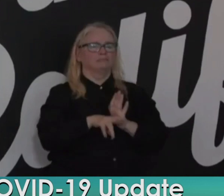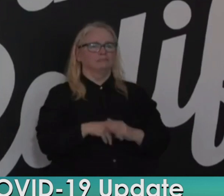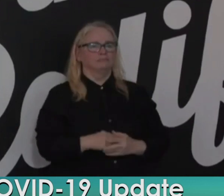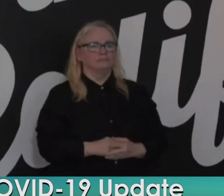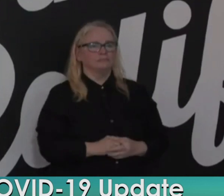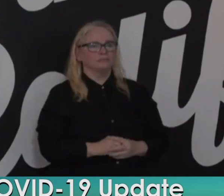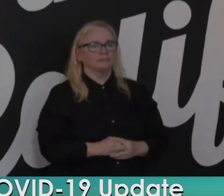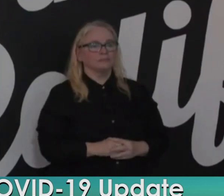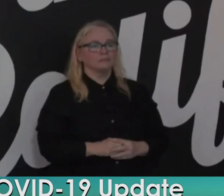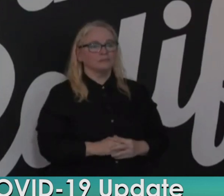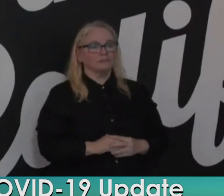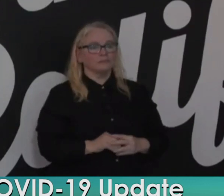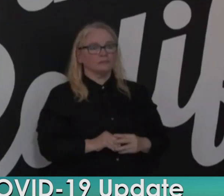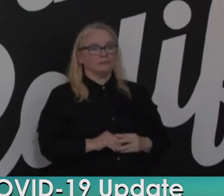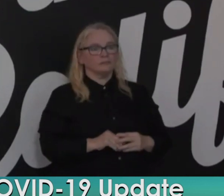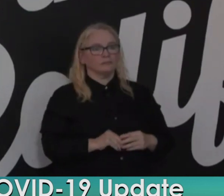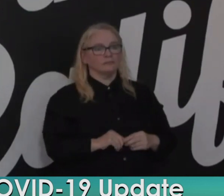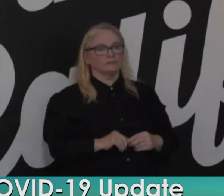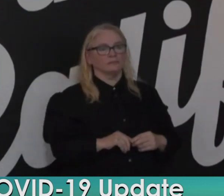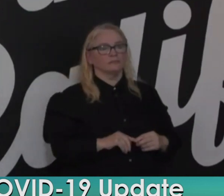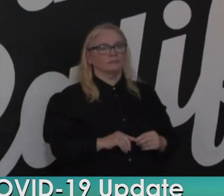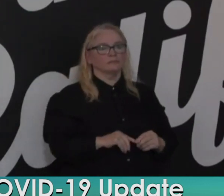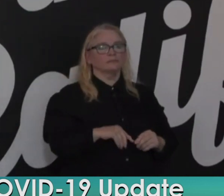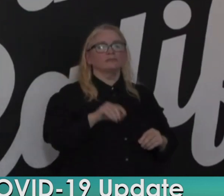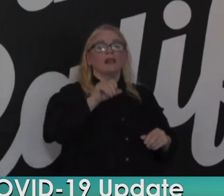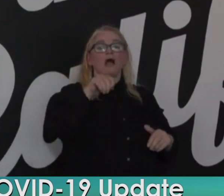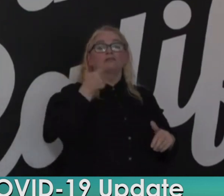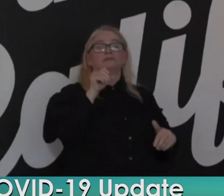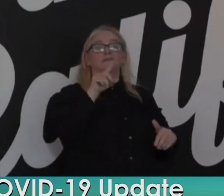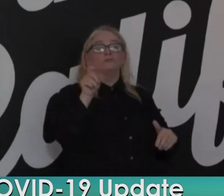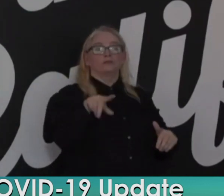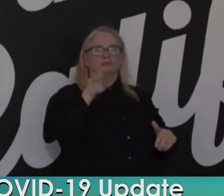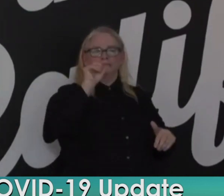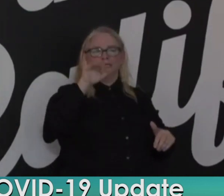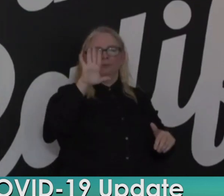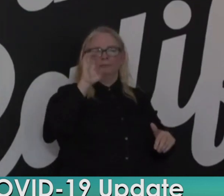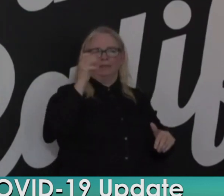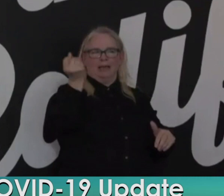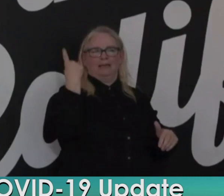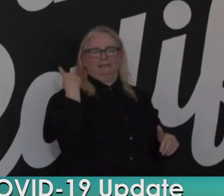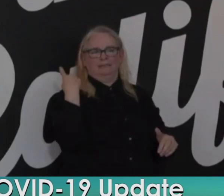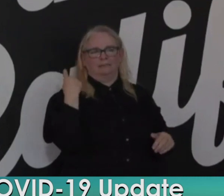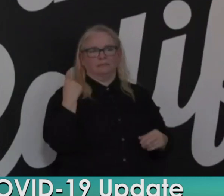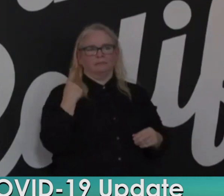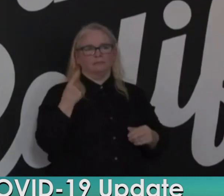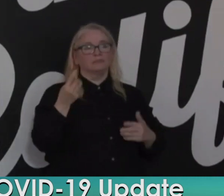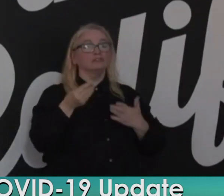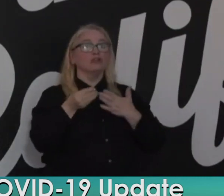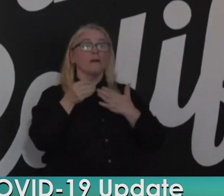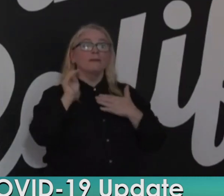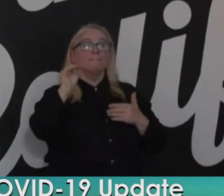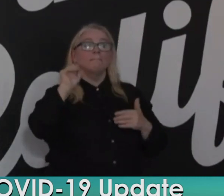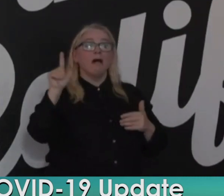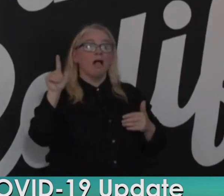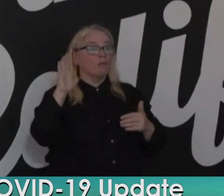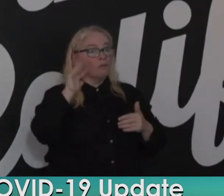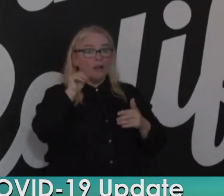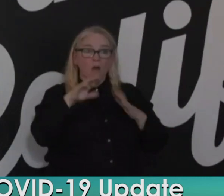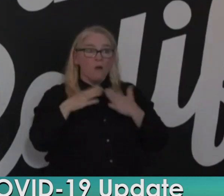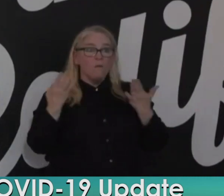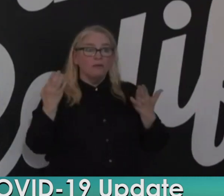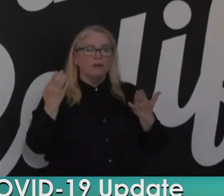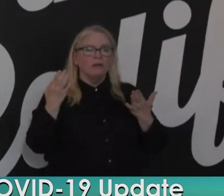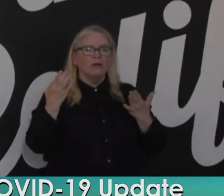said the shopping malls won't be reopening Friday, but can stores inside those malls be open for curbside pickup? What about big box centers and